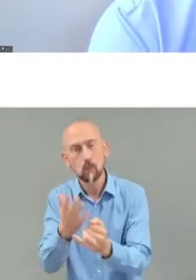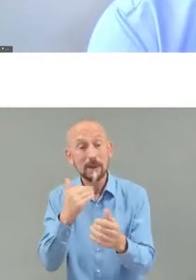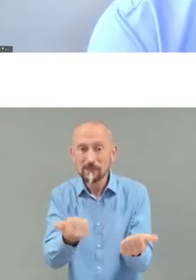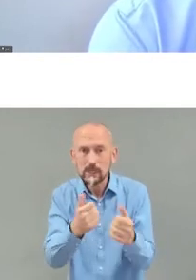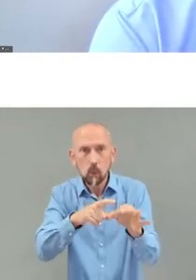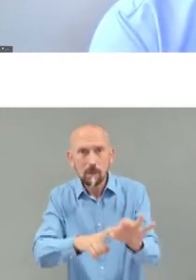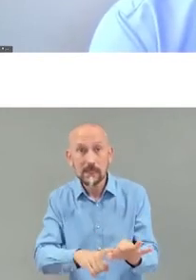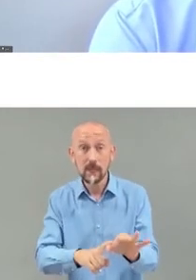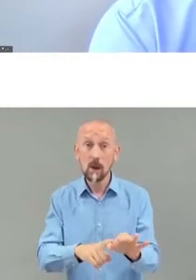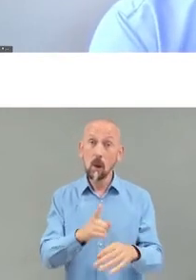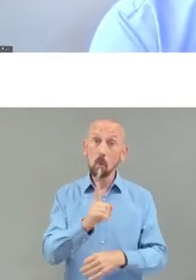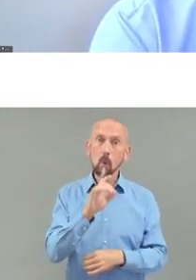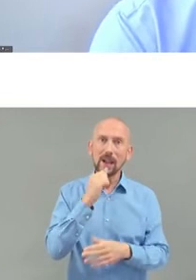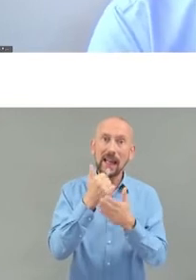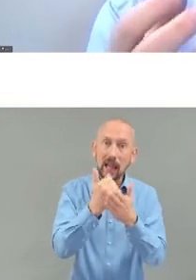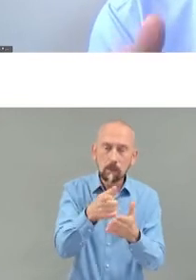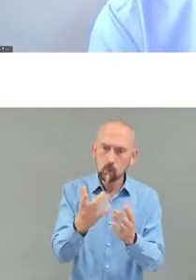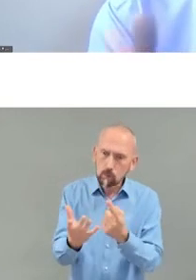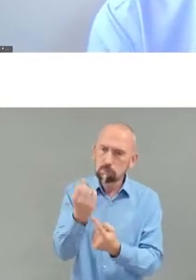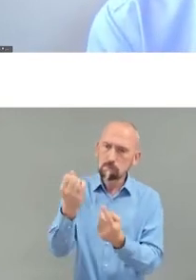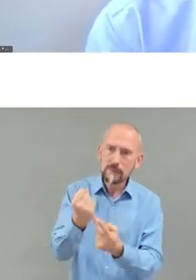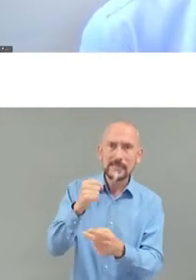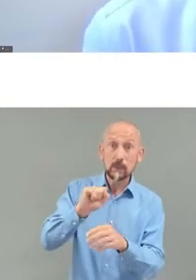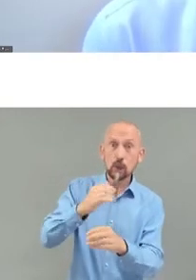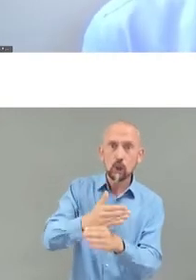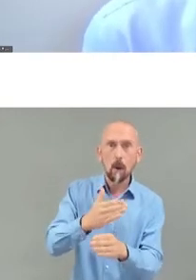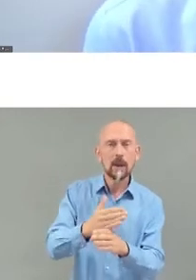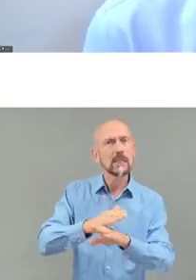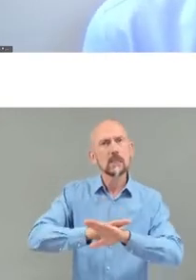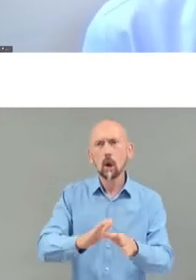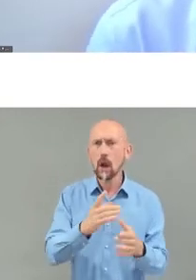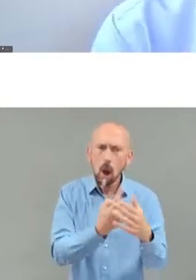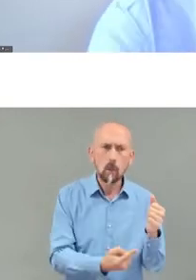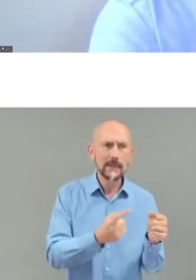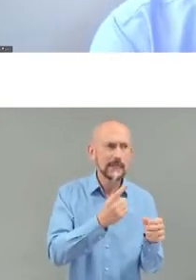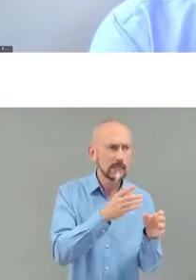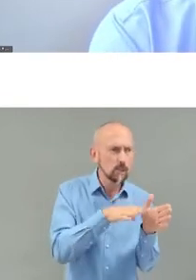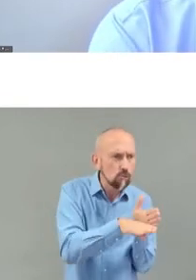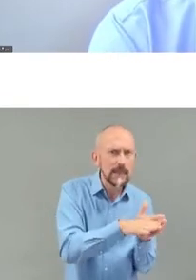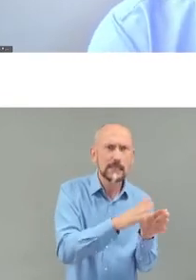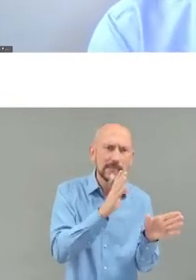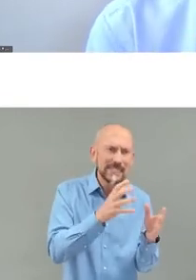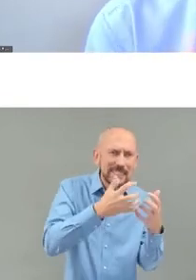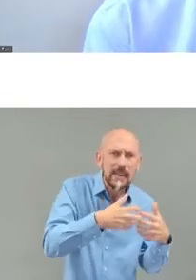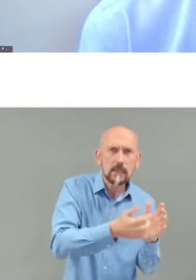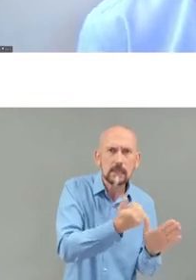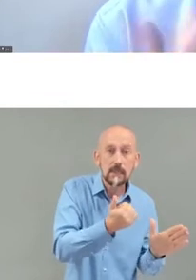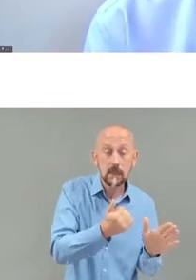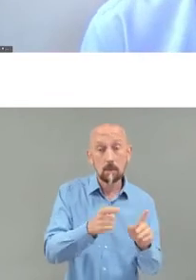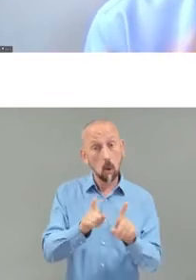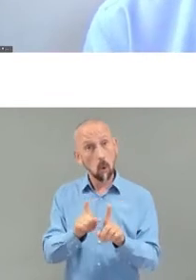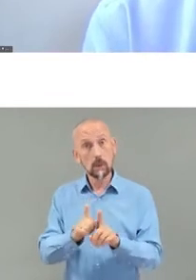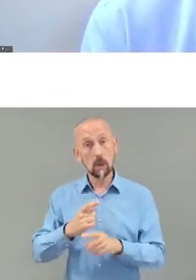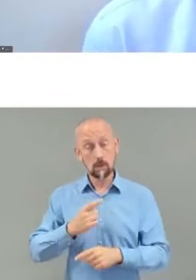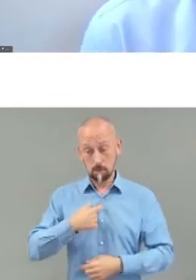is not necessarily the kind of technical skills that you can highlight on your CV. It's who you are as a person. You know, that is a massive ingredient.